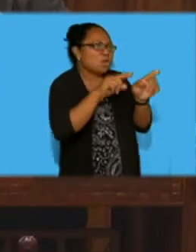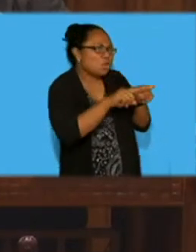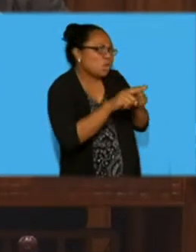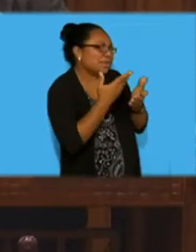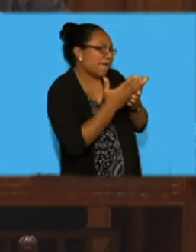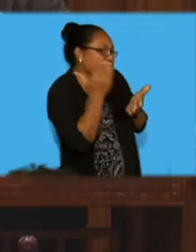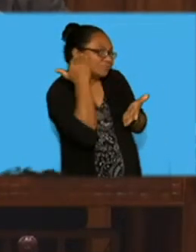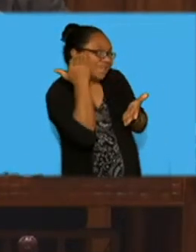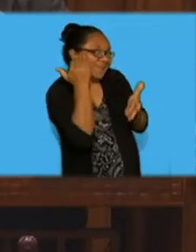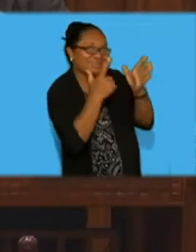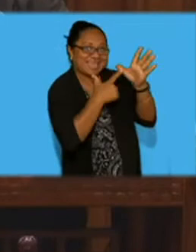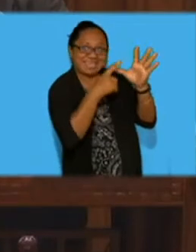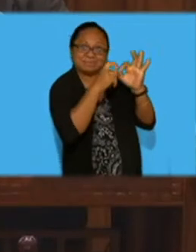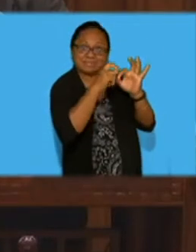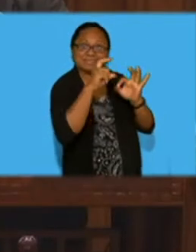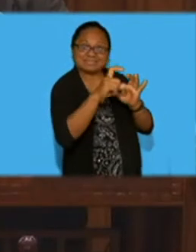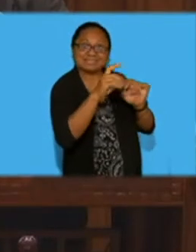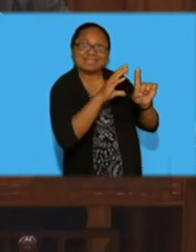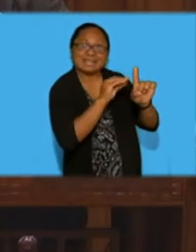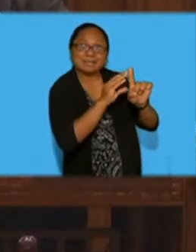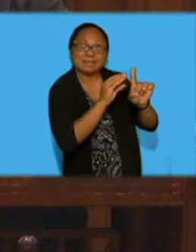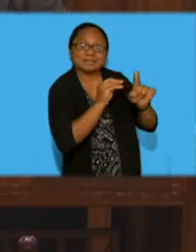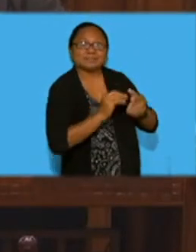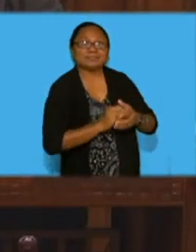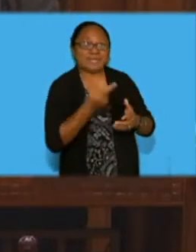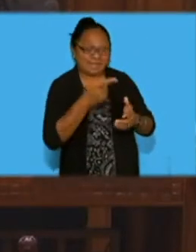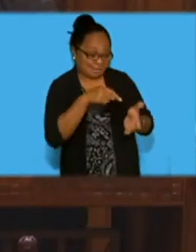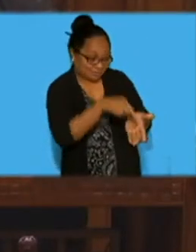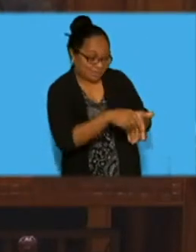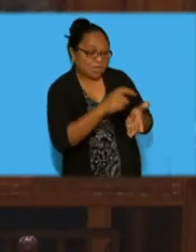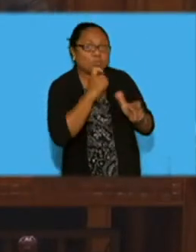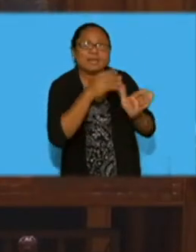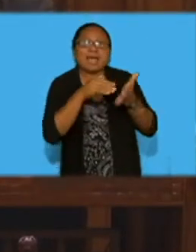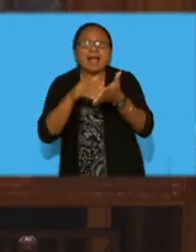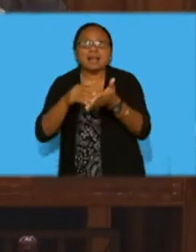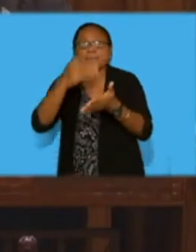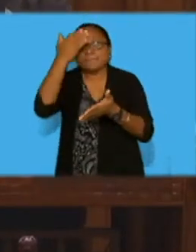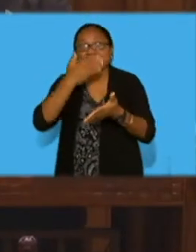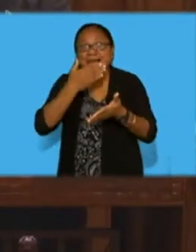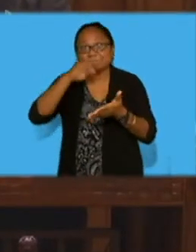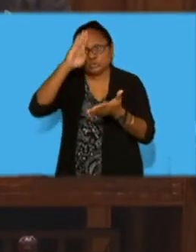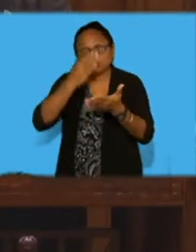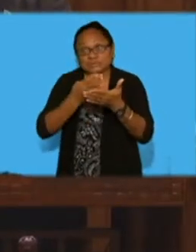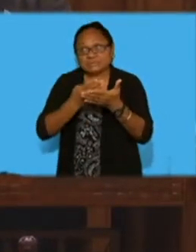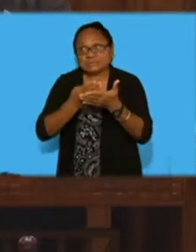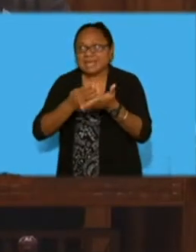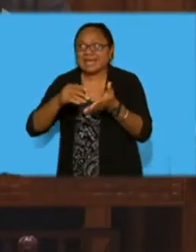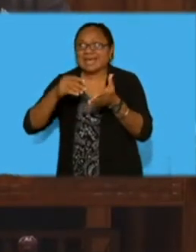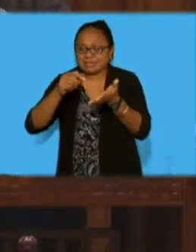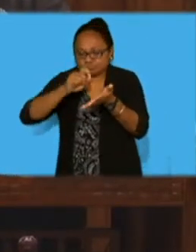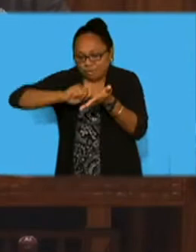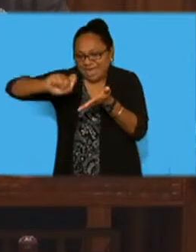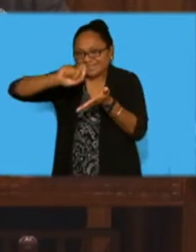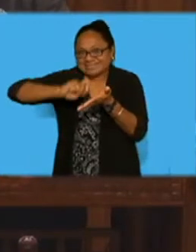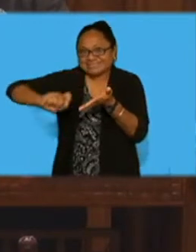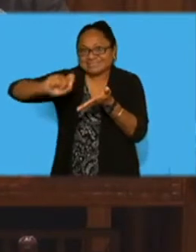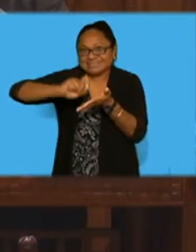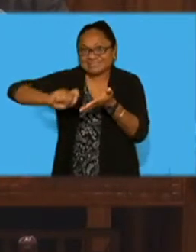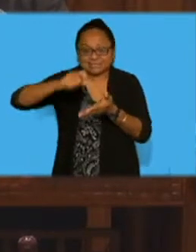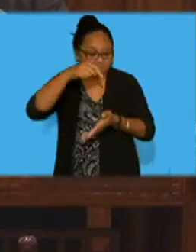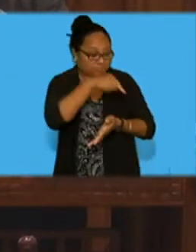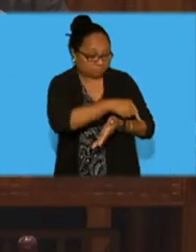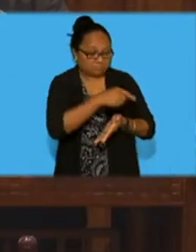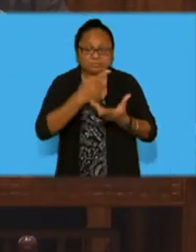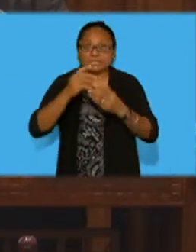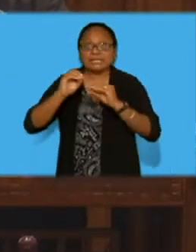symbols. It will assist them to write the text that they can read, Madam Speaker. It is a pre-reading tool for the